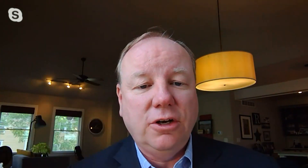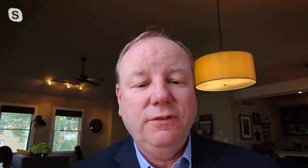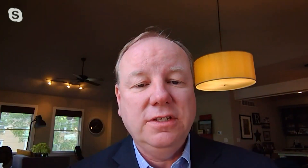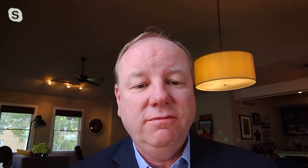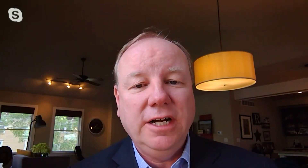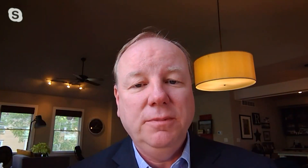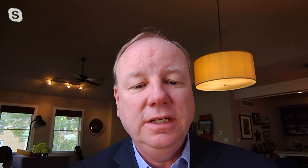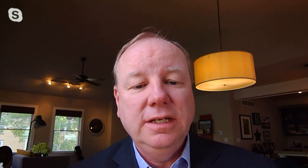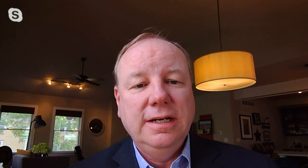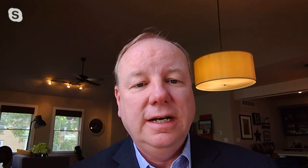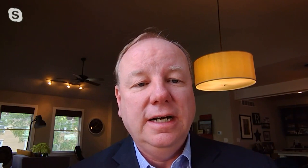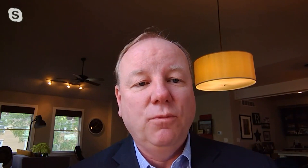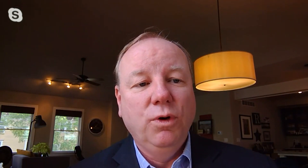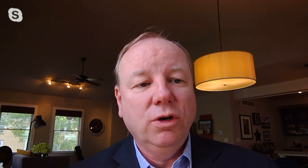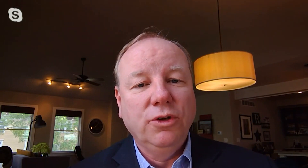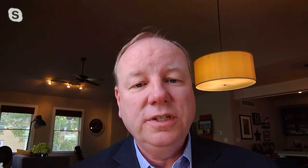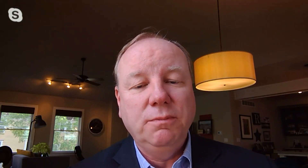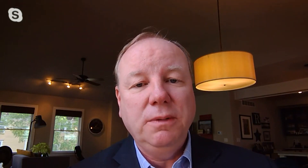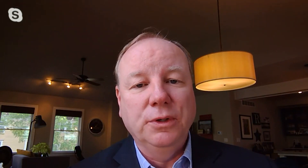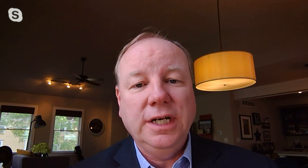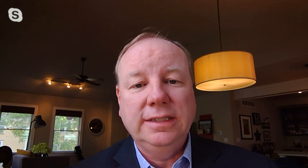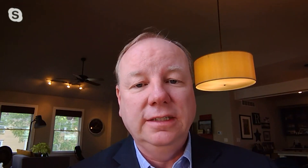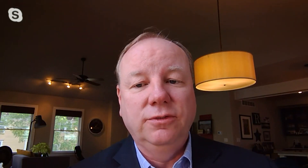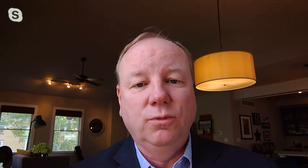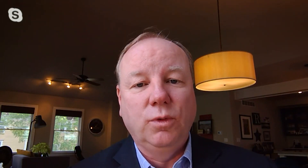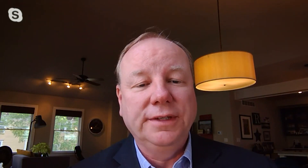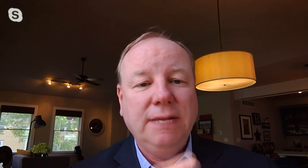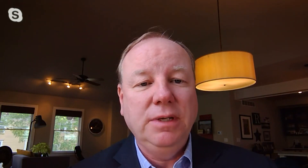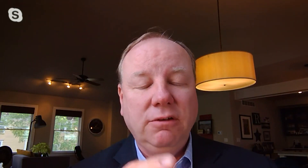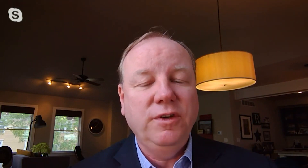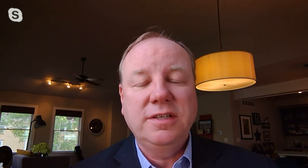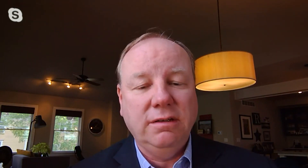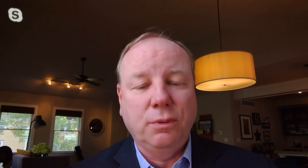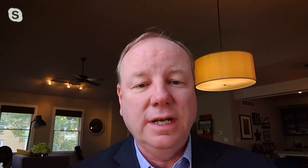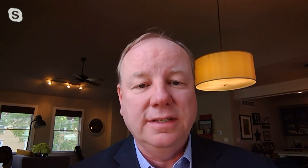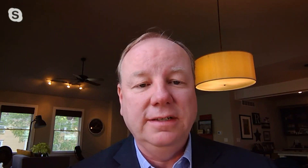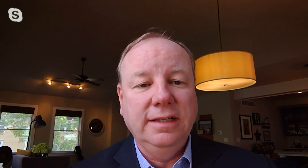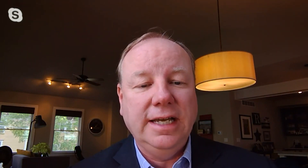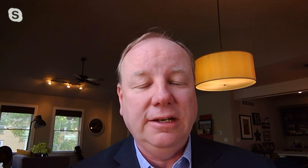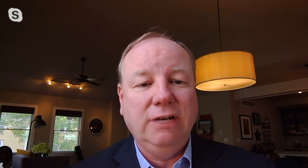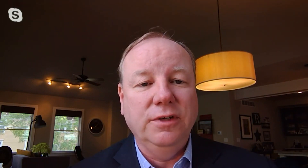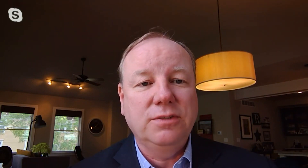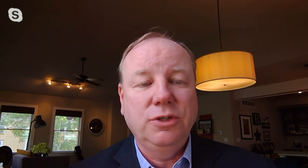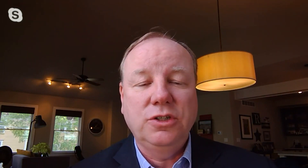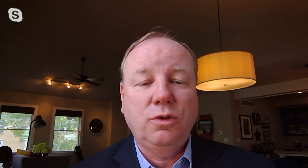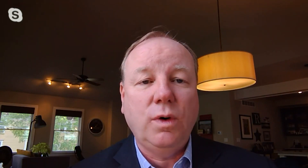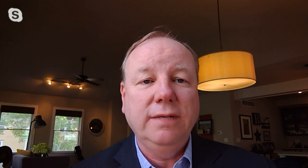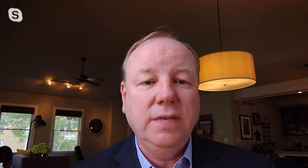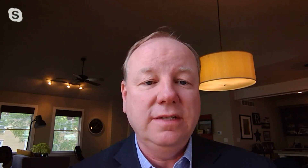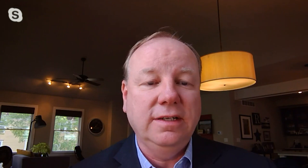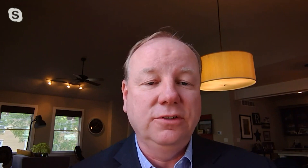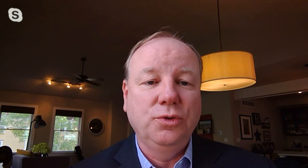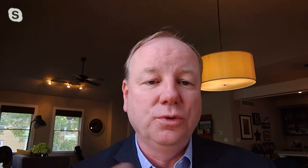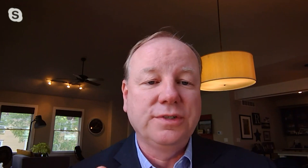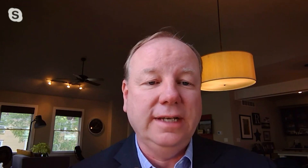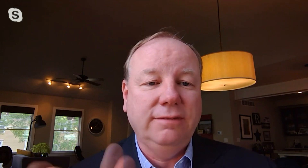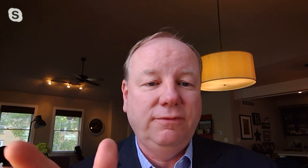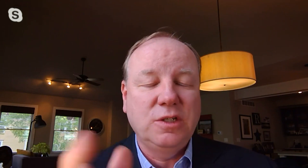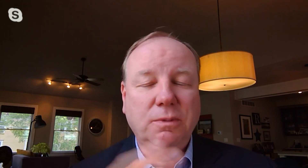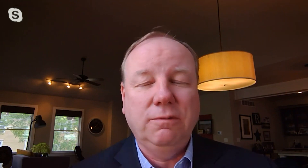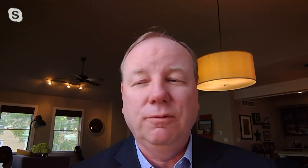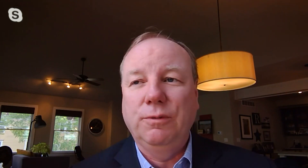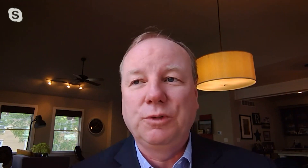people. Safe KC in our area. Talk to us a little bit about some of the specific steps that you've put out there that businesses can help do